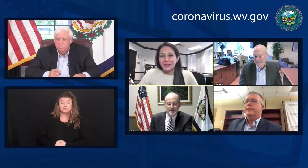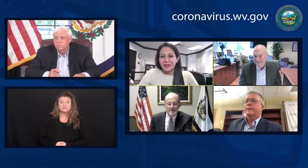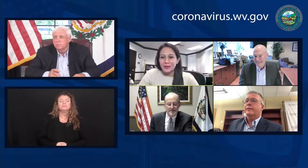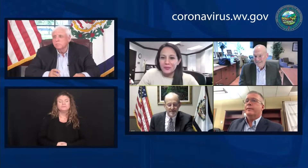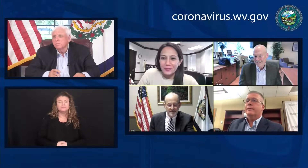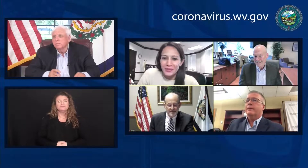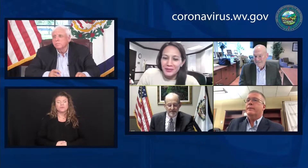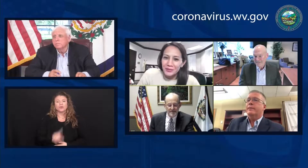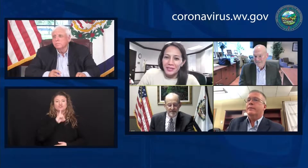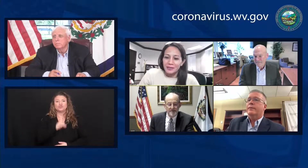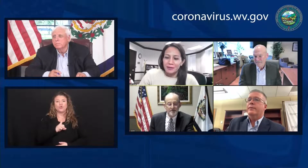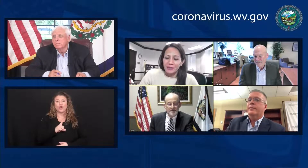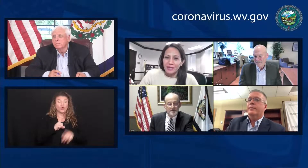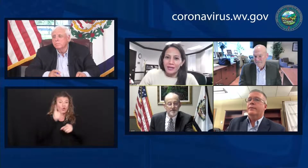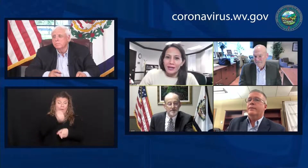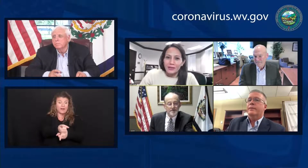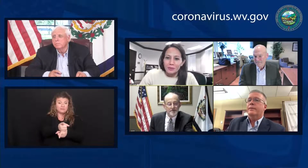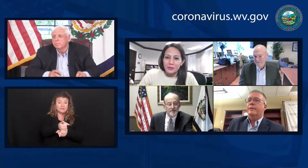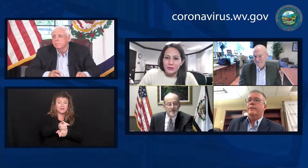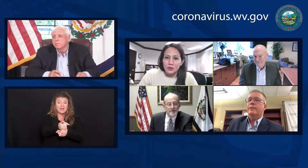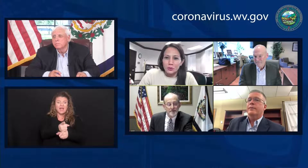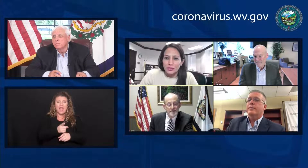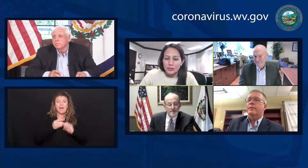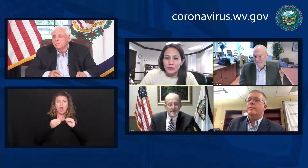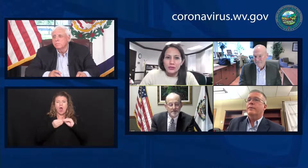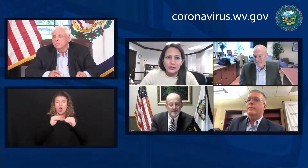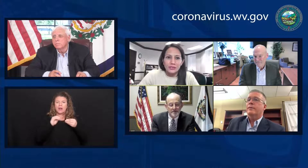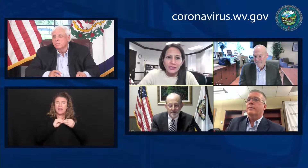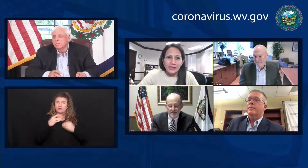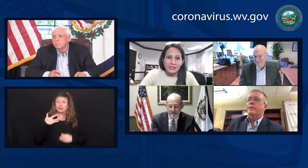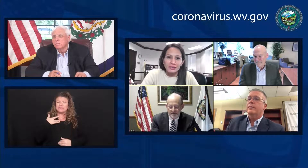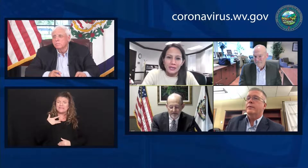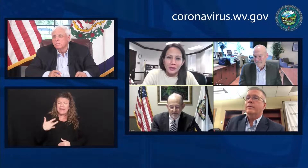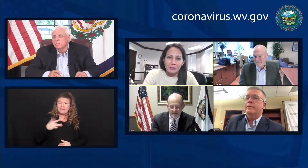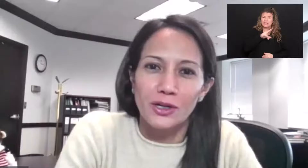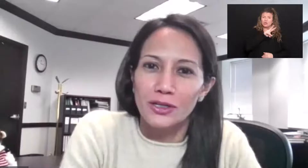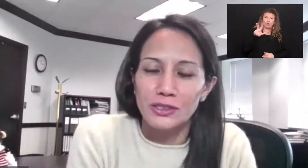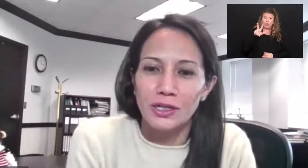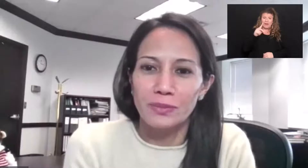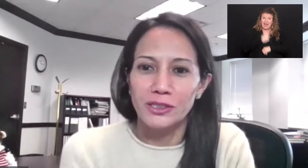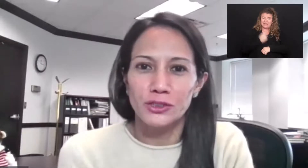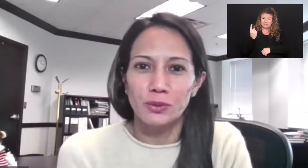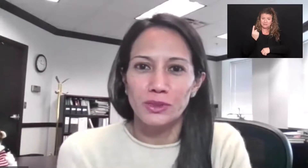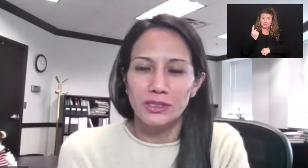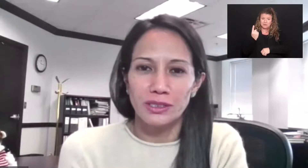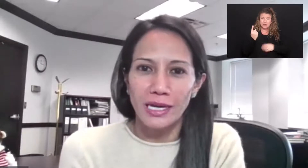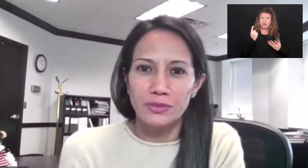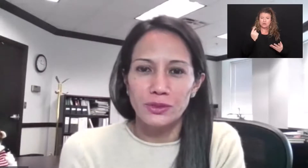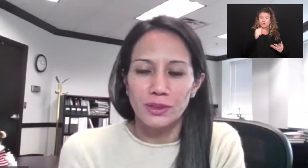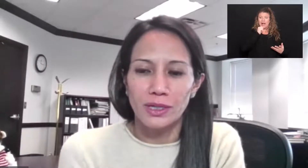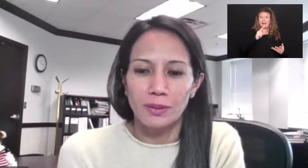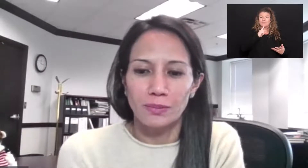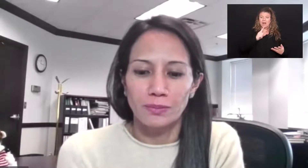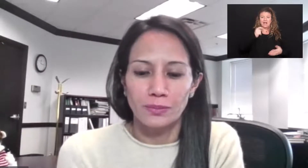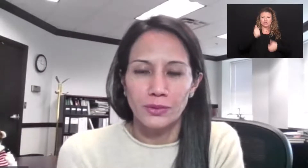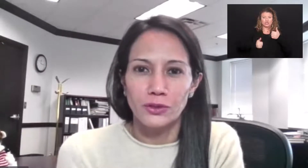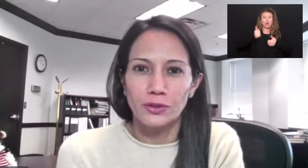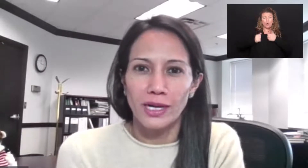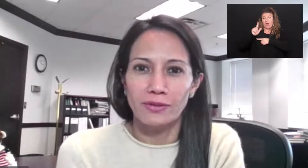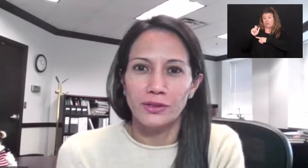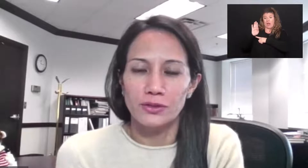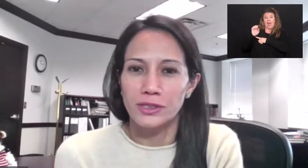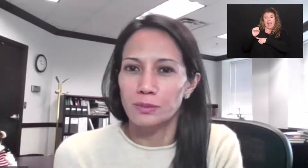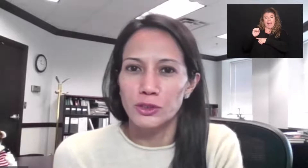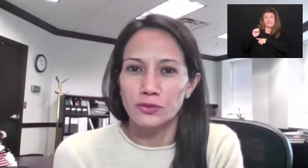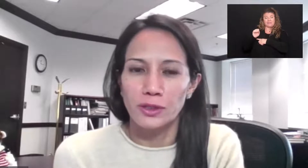Sure, Jim. No, you're right, but our numbers are normally 2 to 3 days, Mark. So I'm not sure which labs